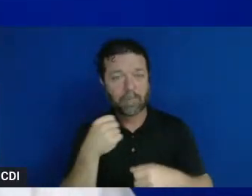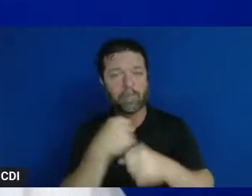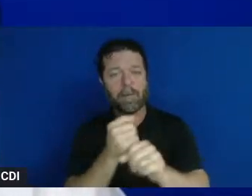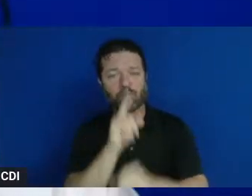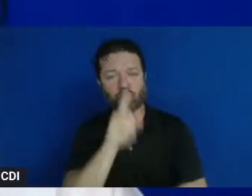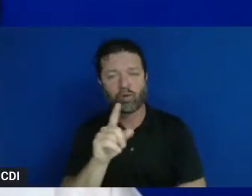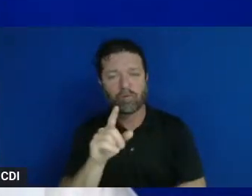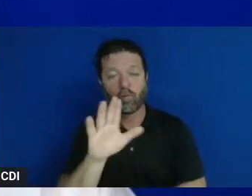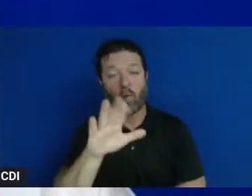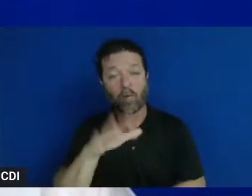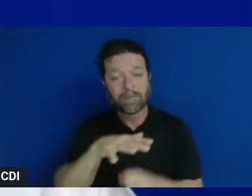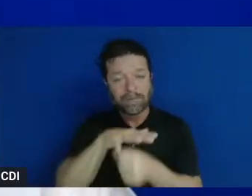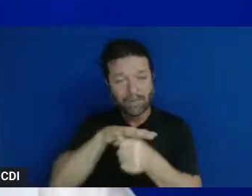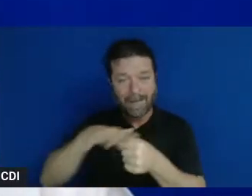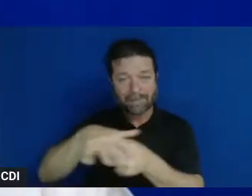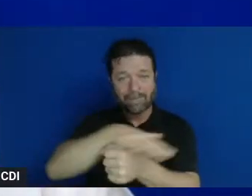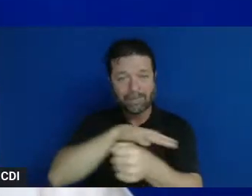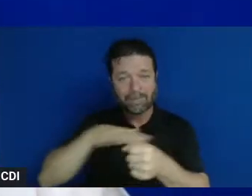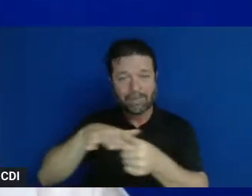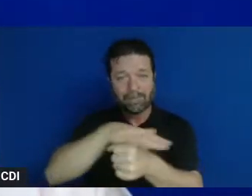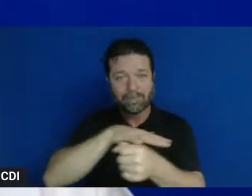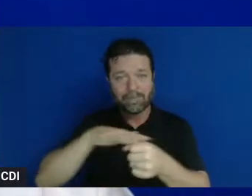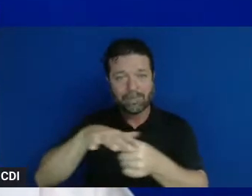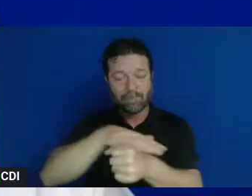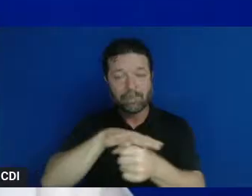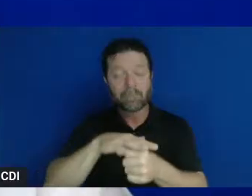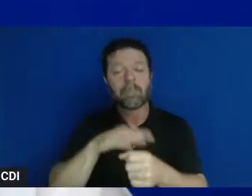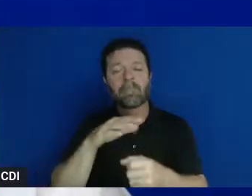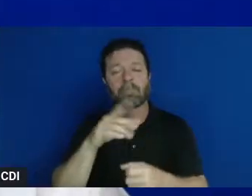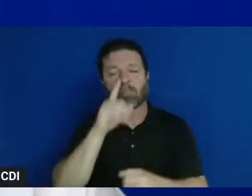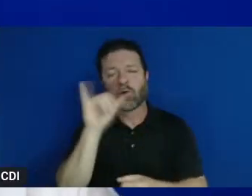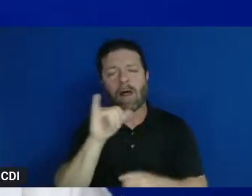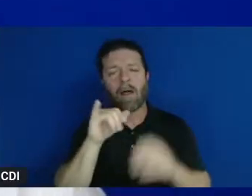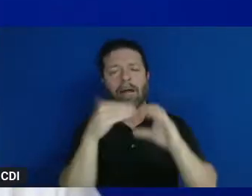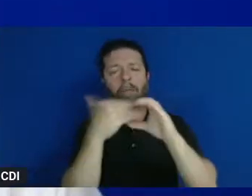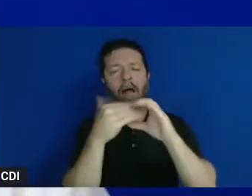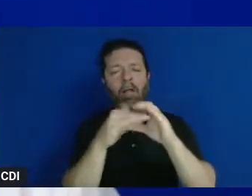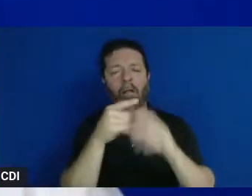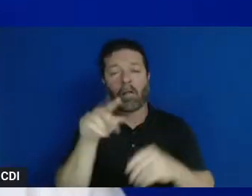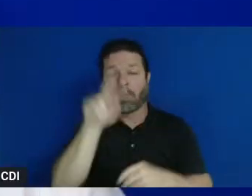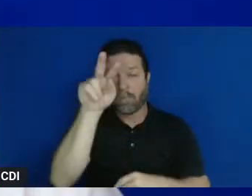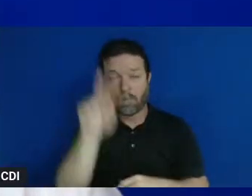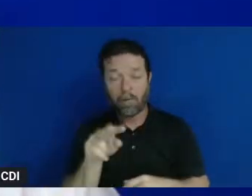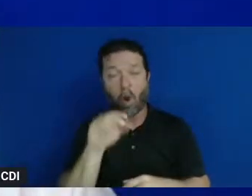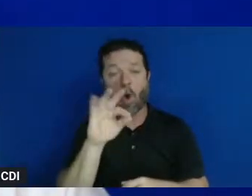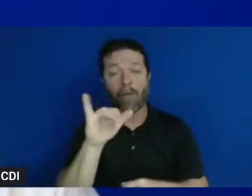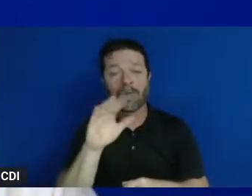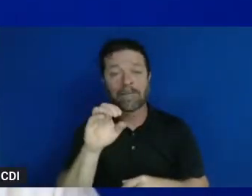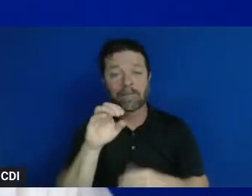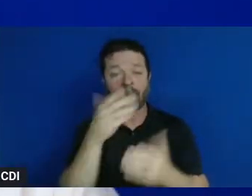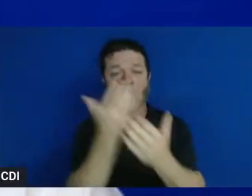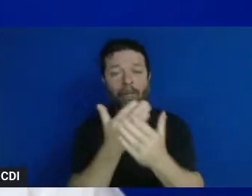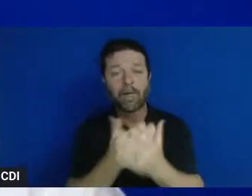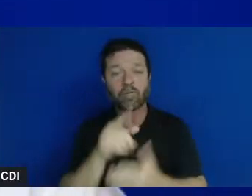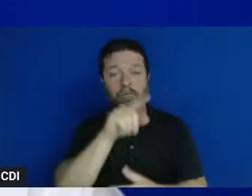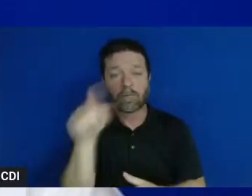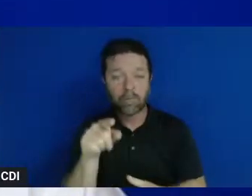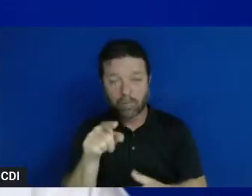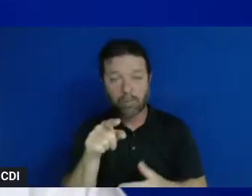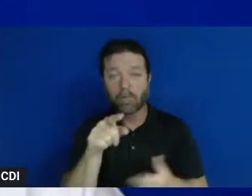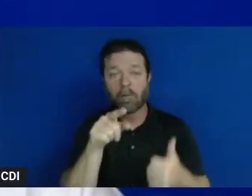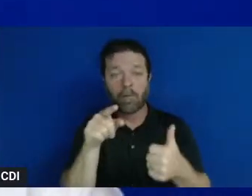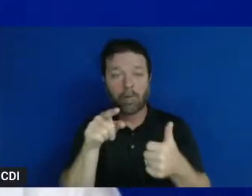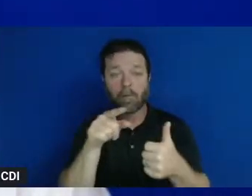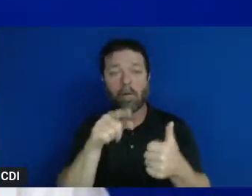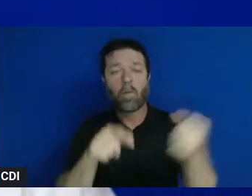In my case, the office verification email went through the spam folder, so I didn't read it uh, in like